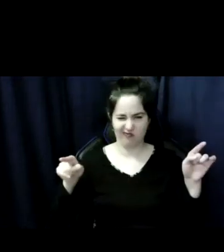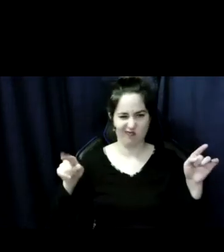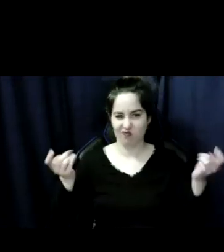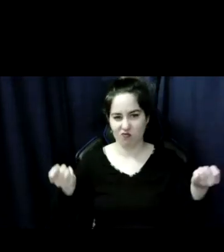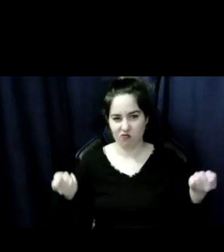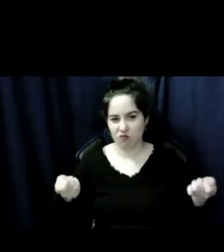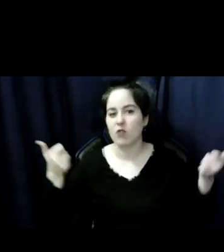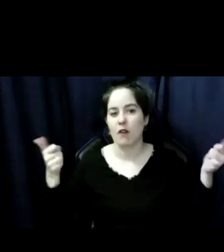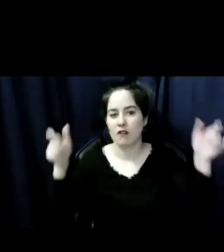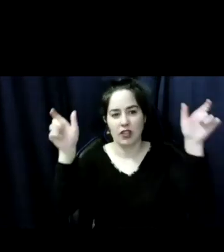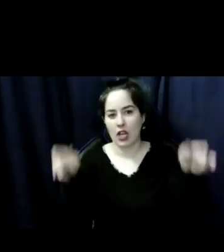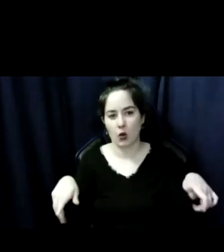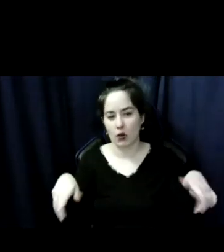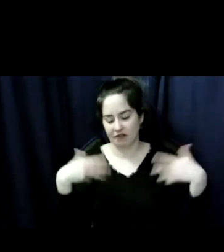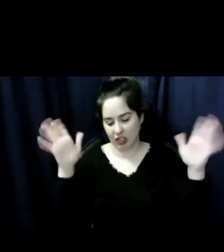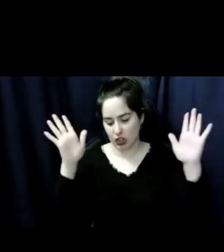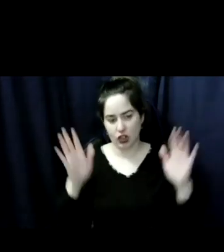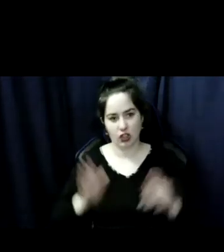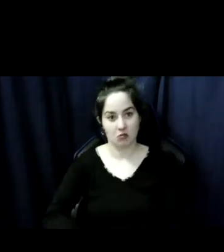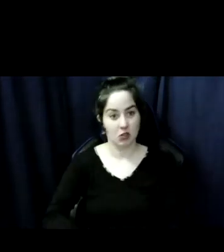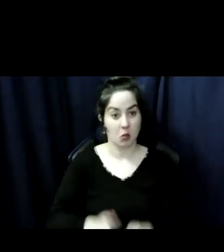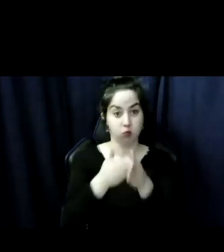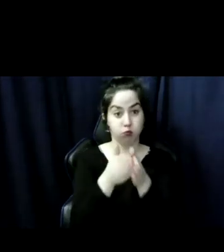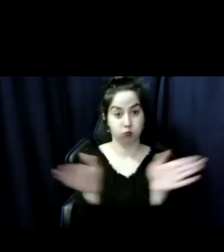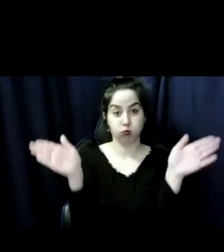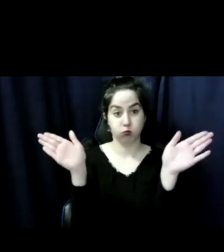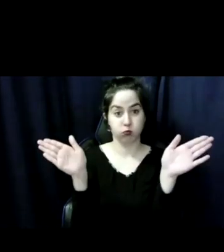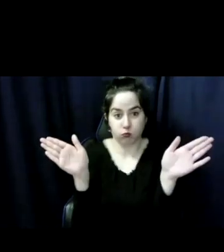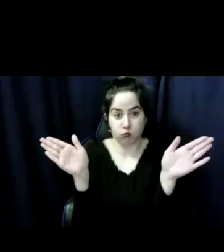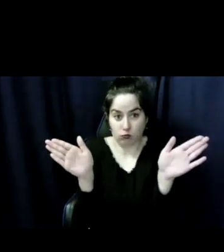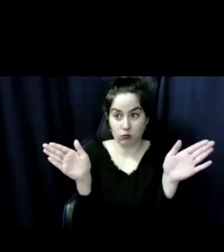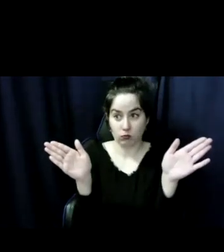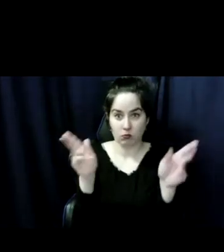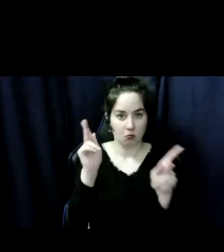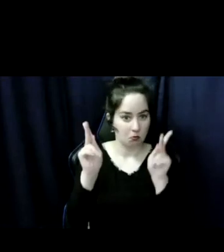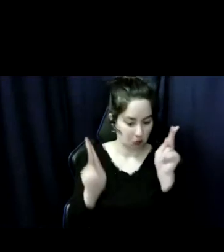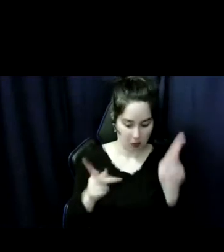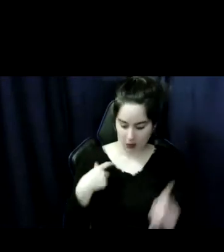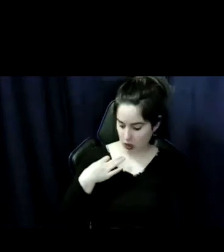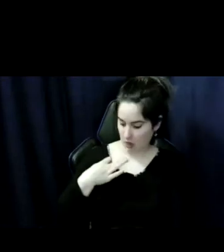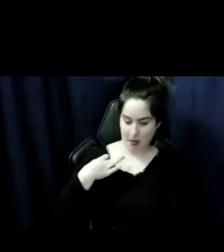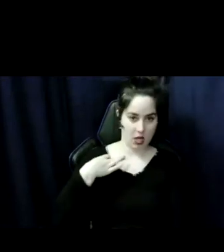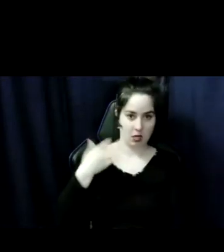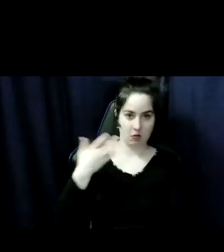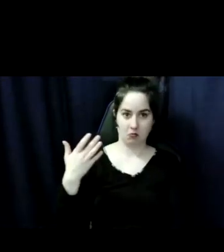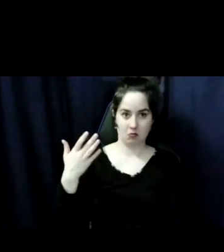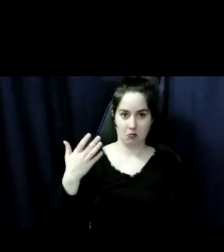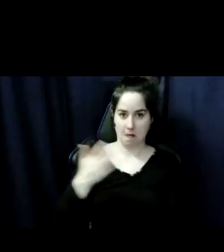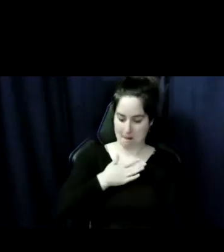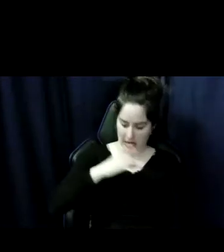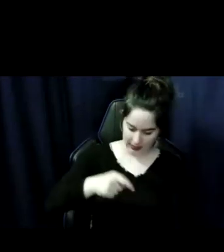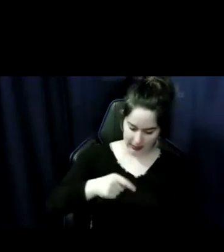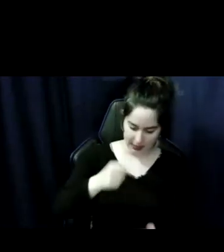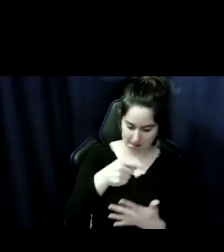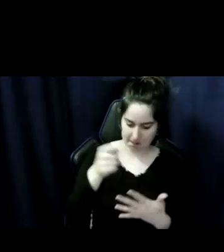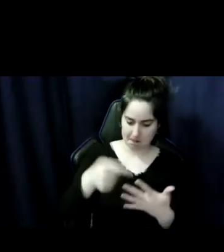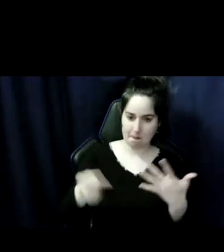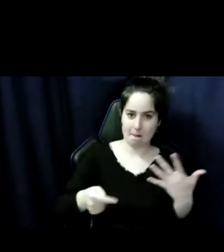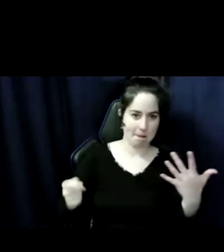categories and just opening it up a lot more, just so people can just apply for what they need to do their project.